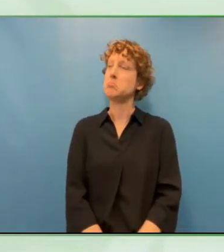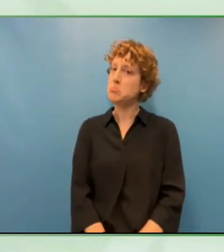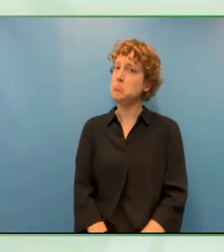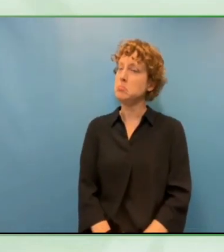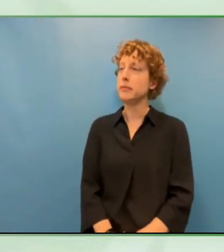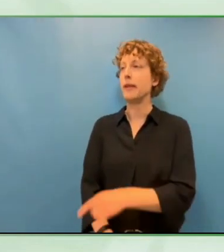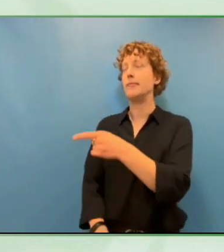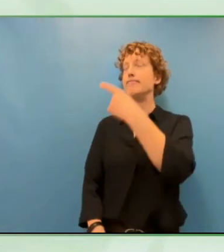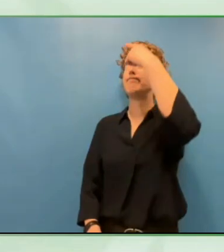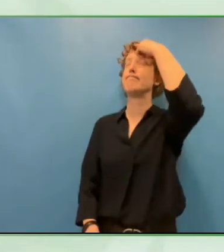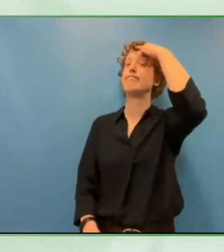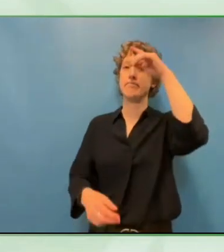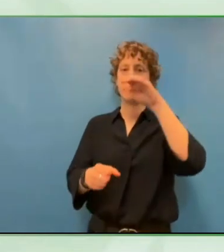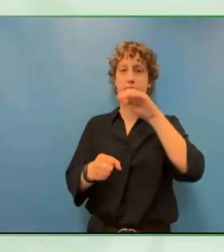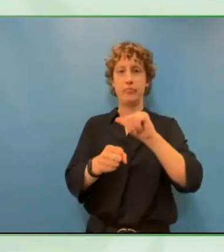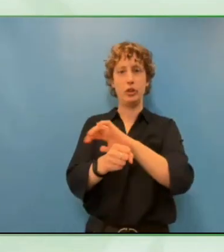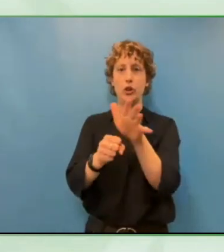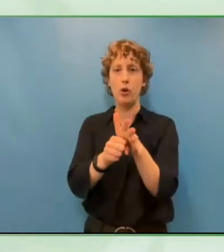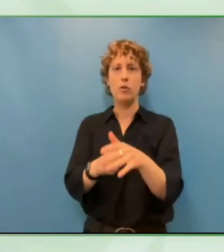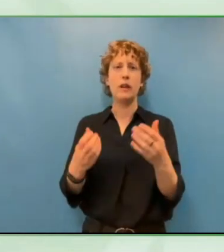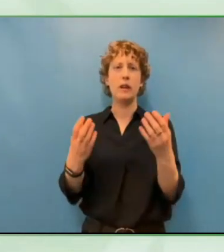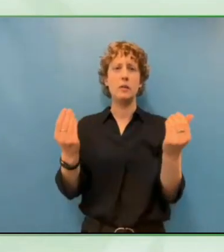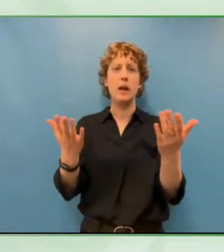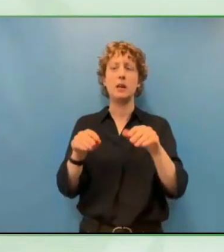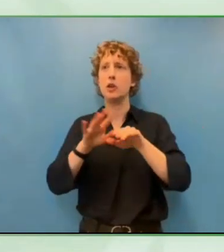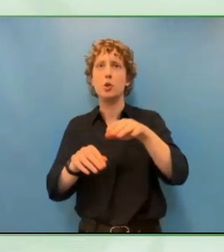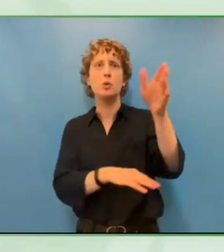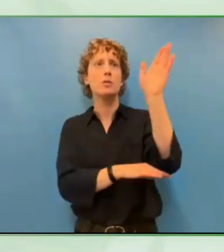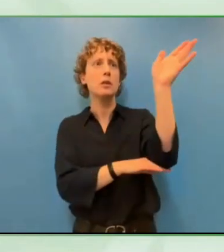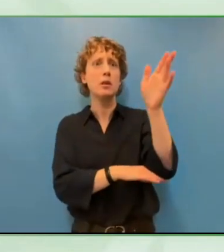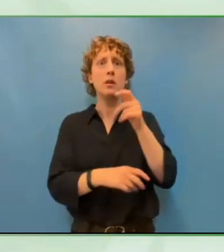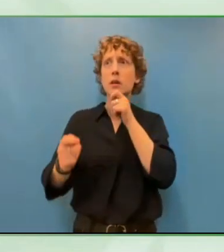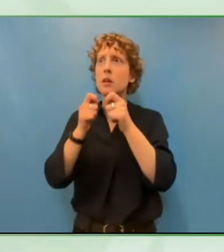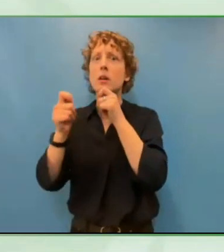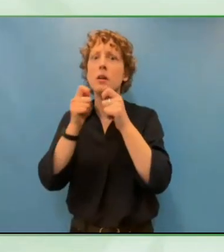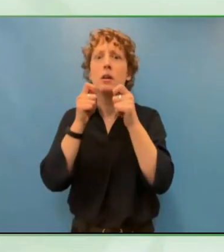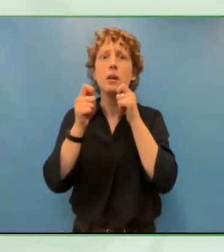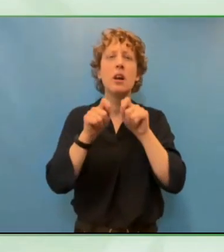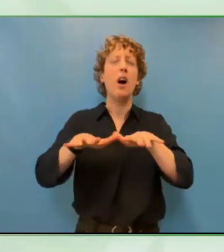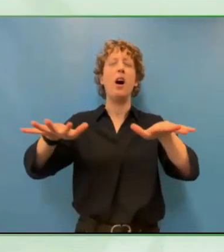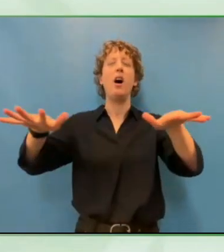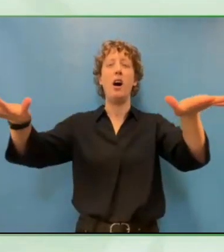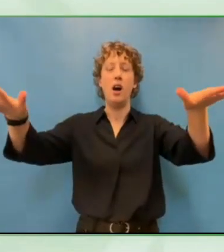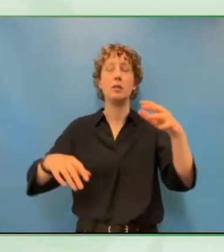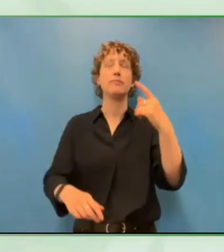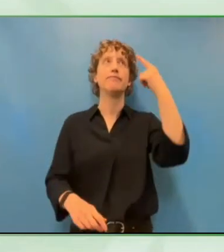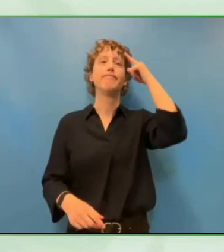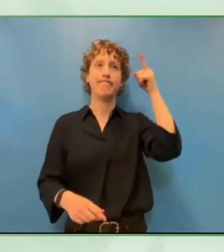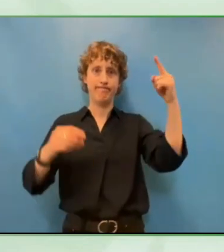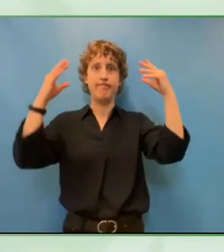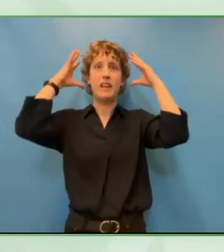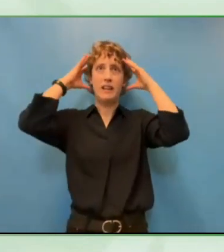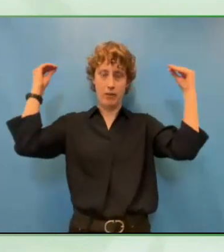we all remember all the press conferences set in every country. And one of the problems we found was actually in the Netherlands, that during those